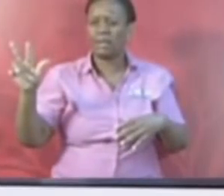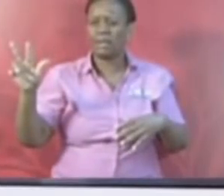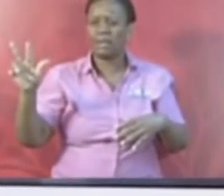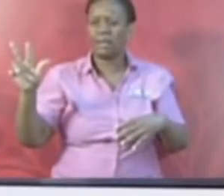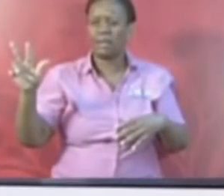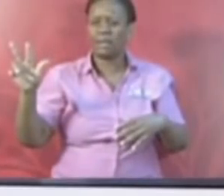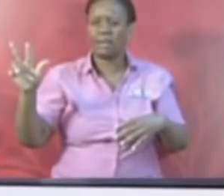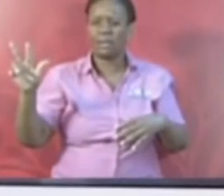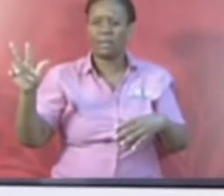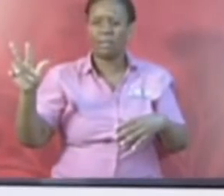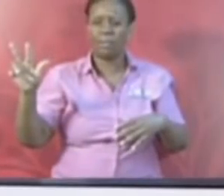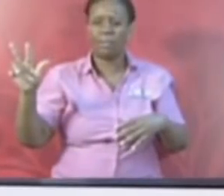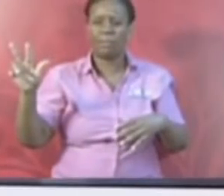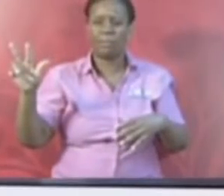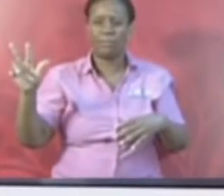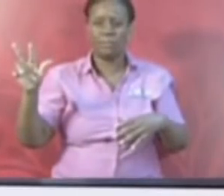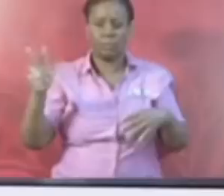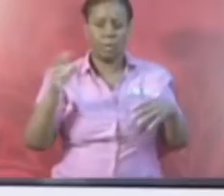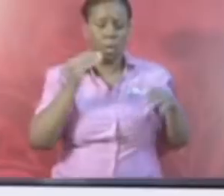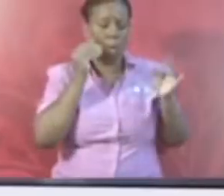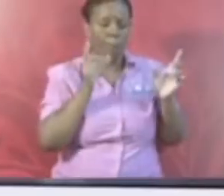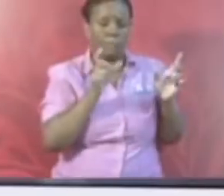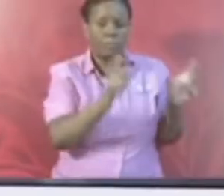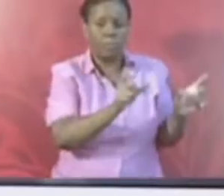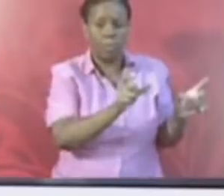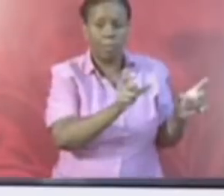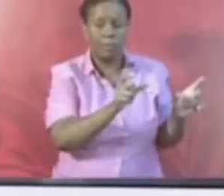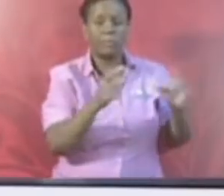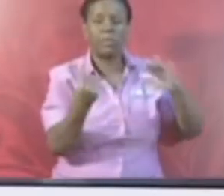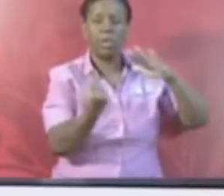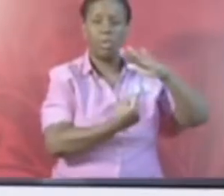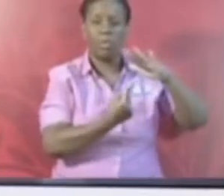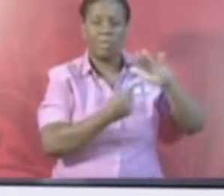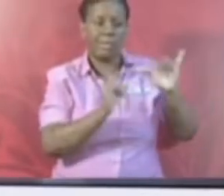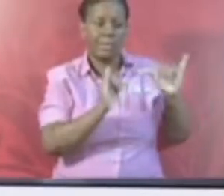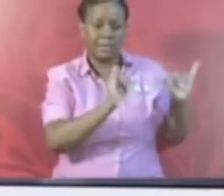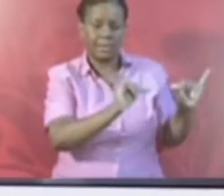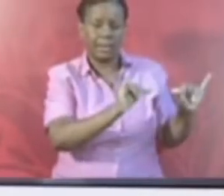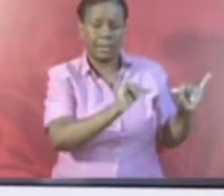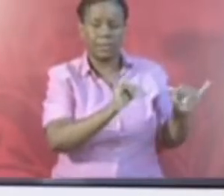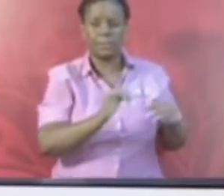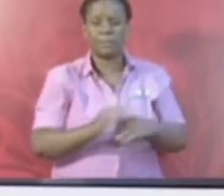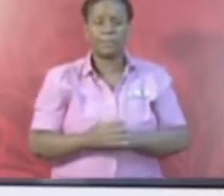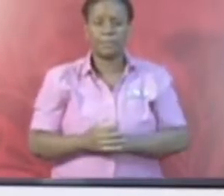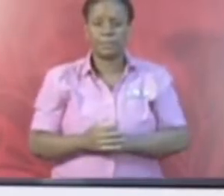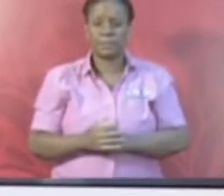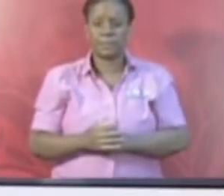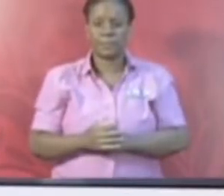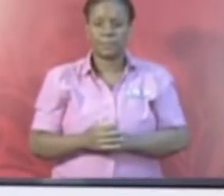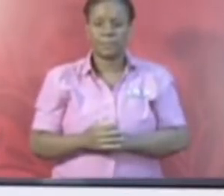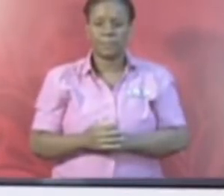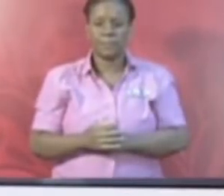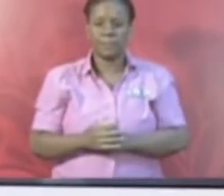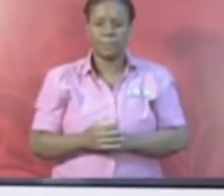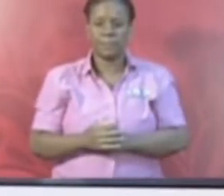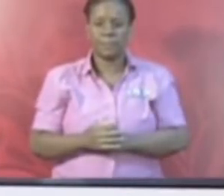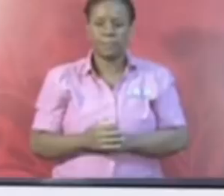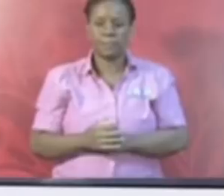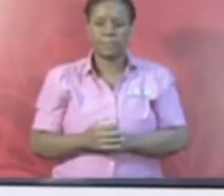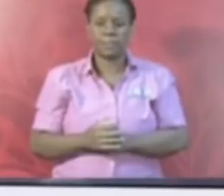housed at a quarantine site already and pose no further risk of spread for the virus. They are a group of a cohort